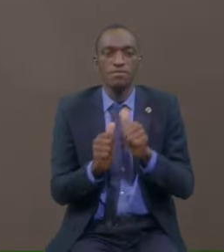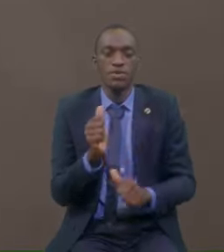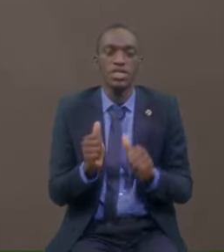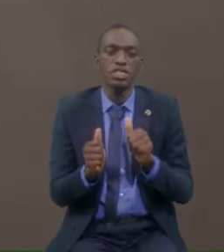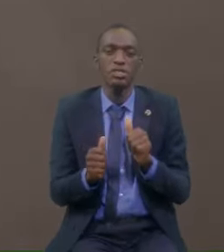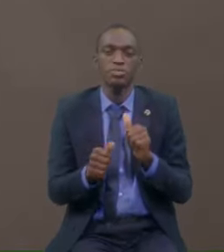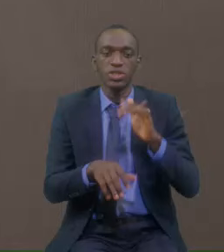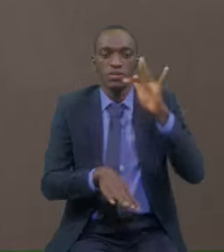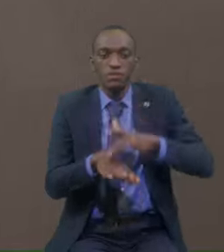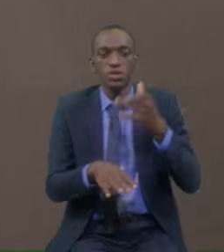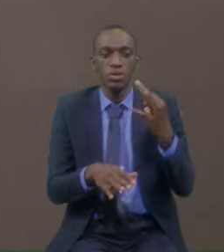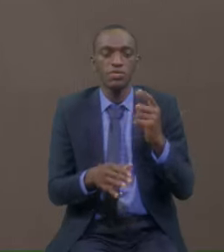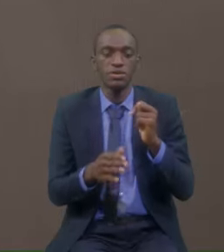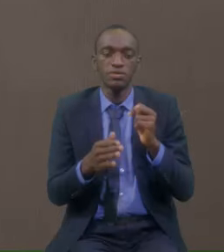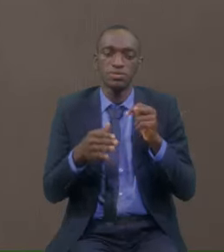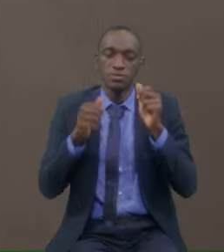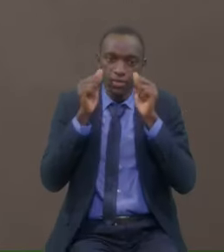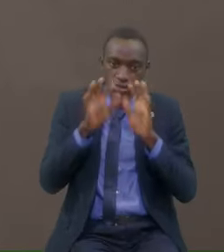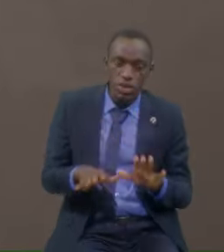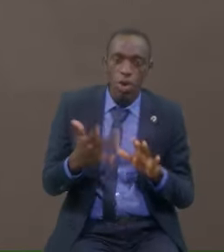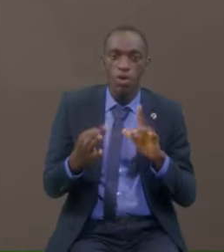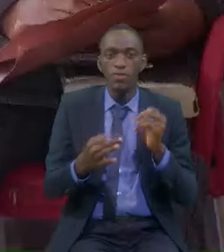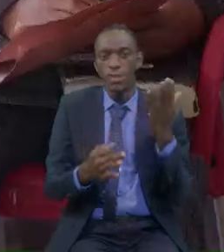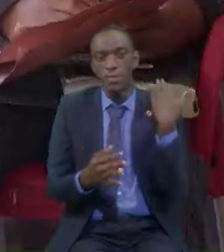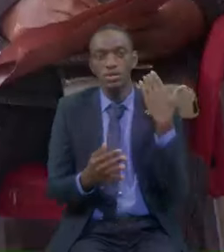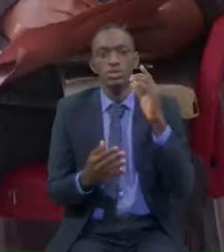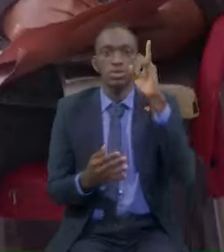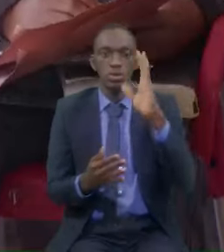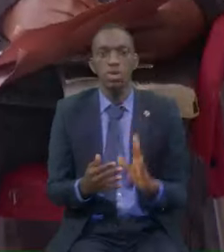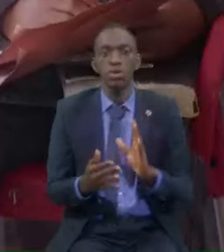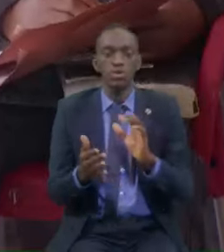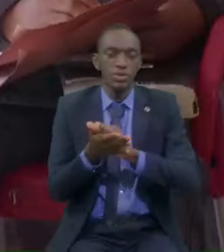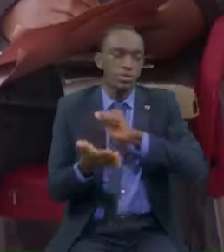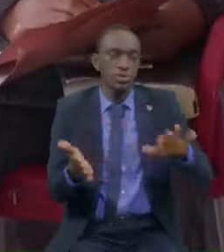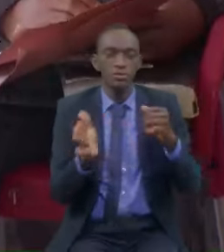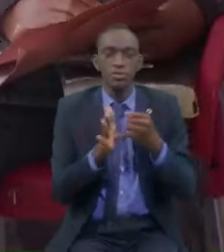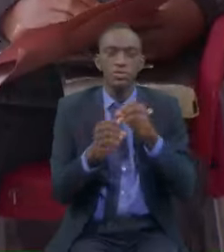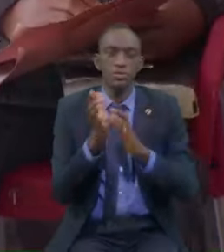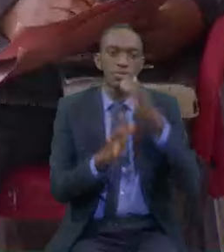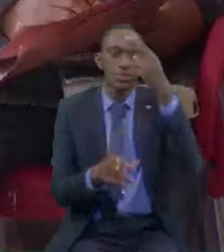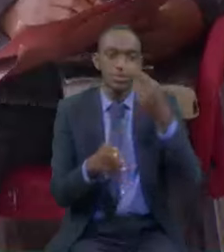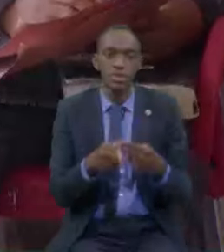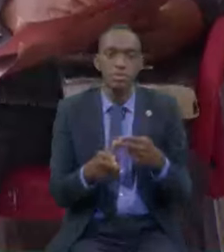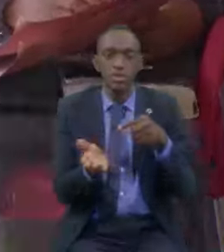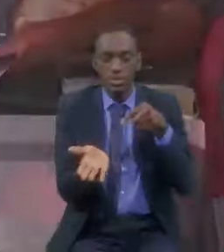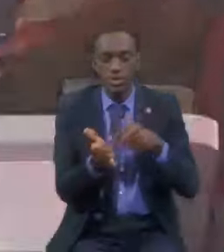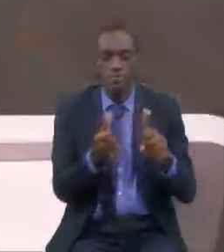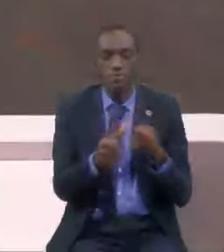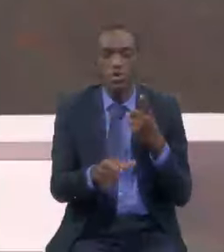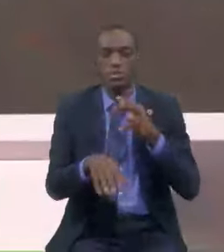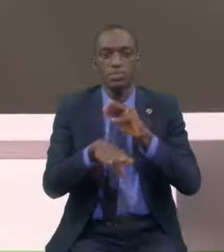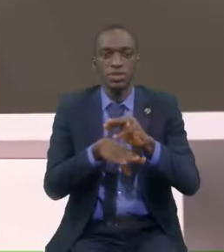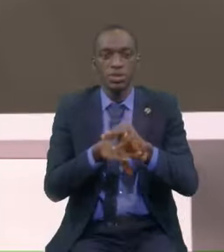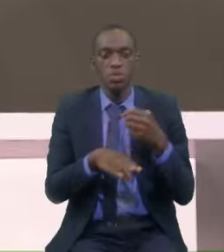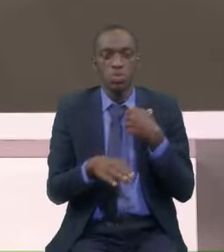past, the Lord will remove it in Jesus' name. This first message we're looking at,